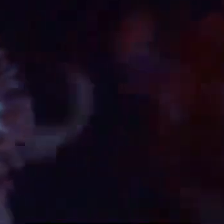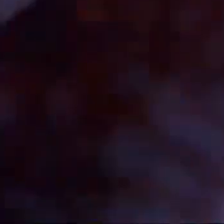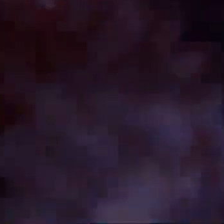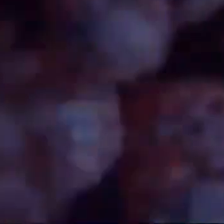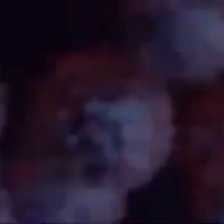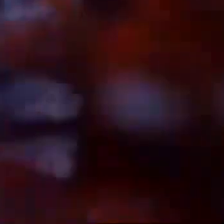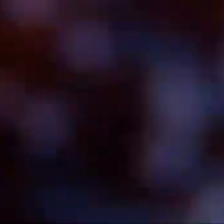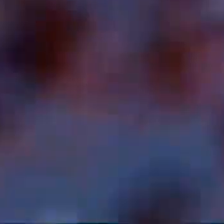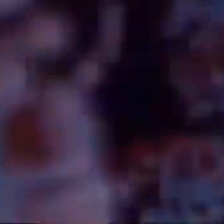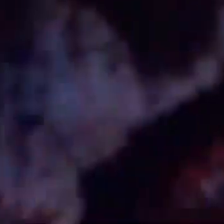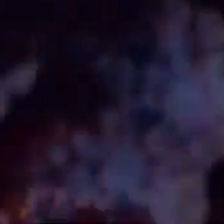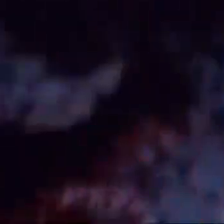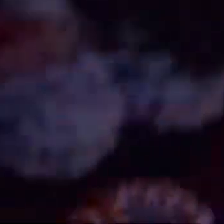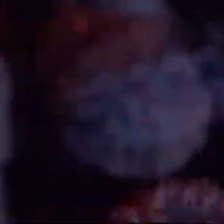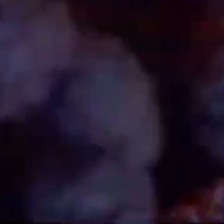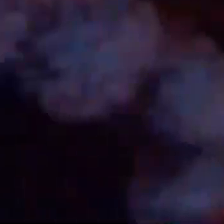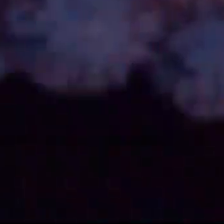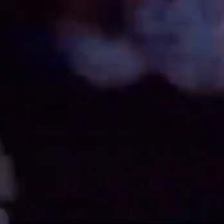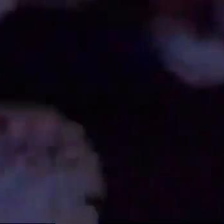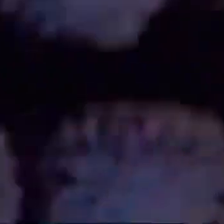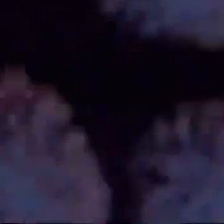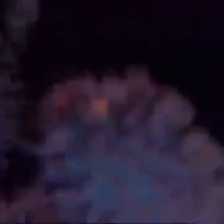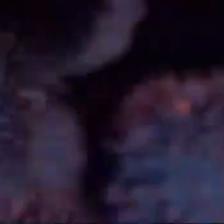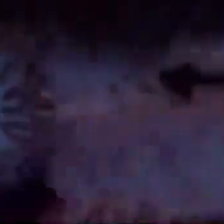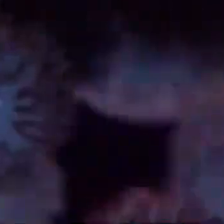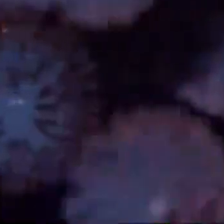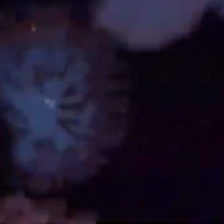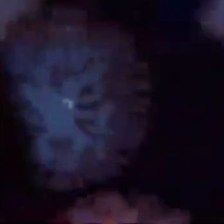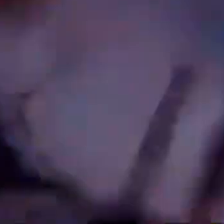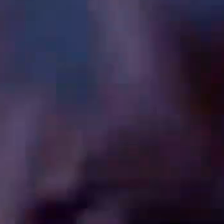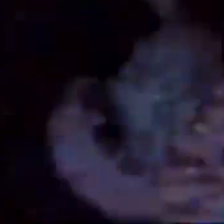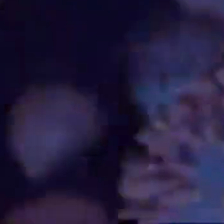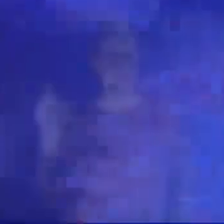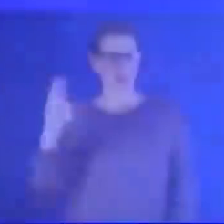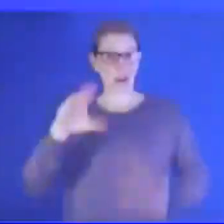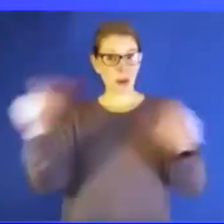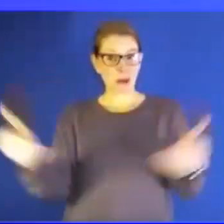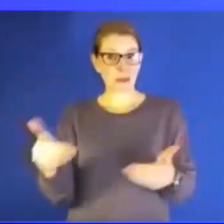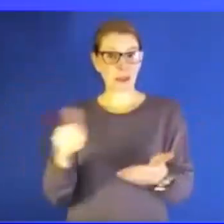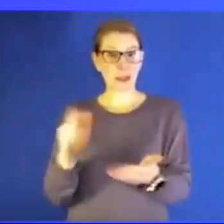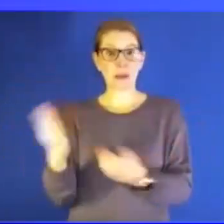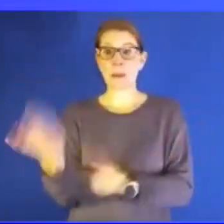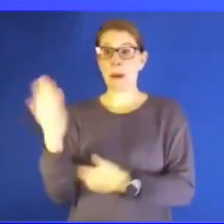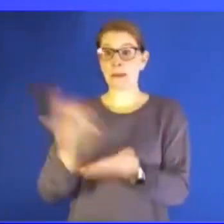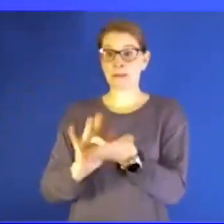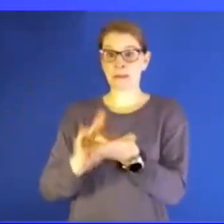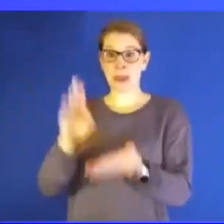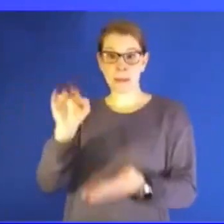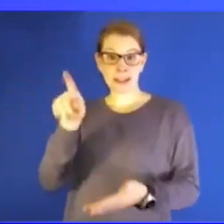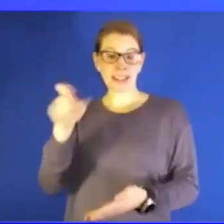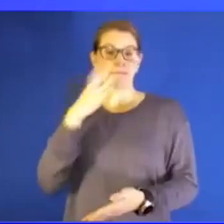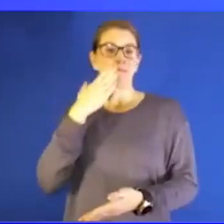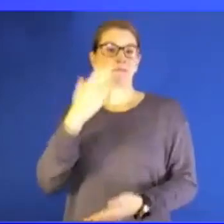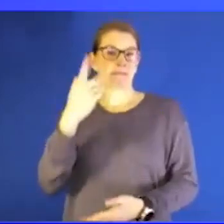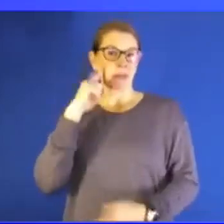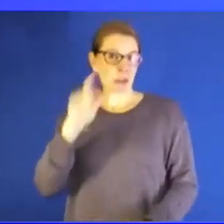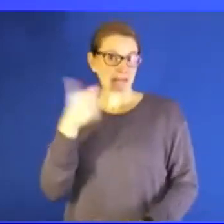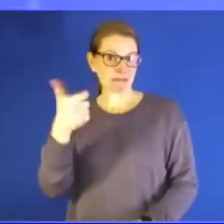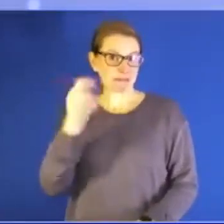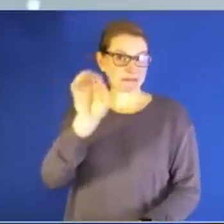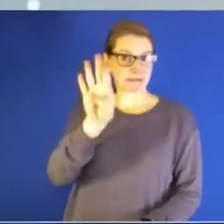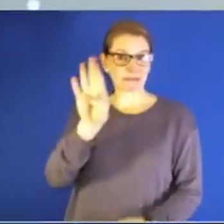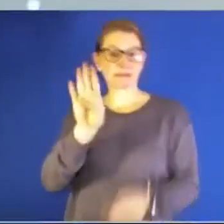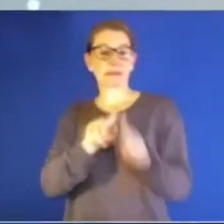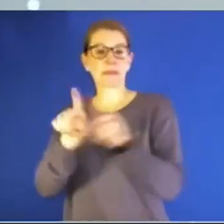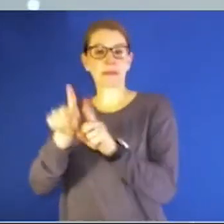please. Good morning, everyone. It is Friday, February 11th. Welcome into the Morning Medical Update. Thank you so much for joining us here on Facebook and on YouTube.